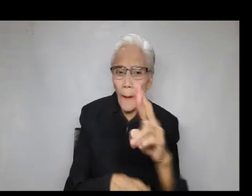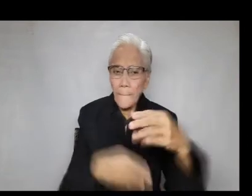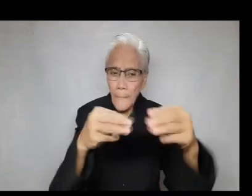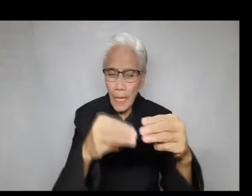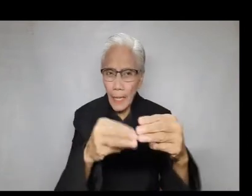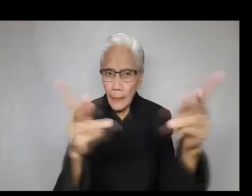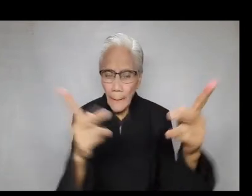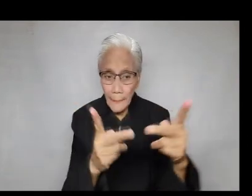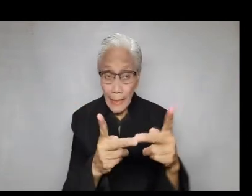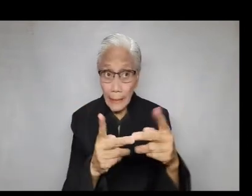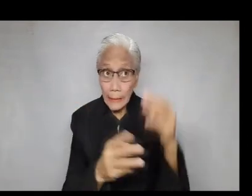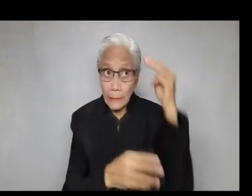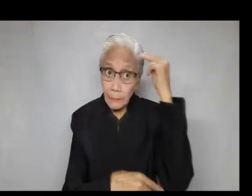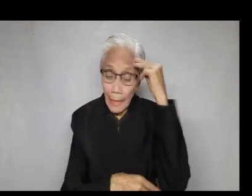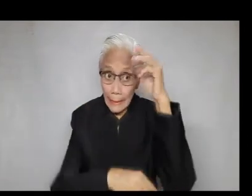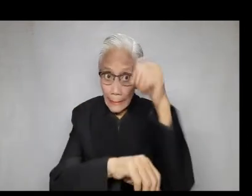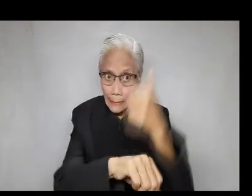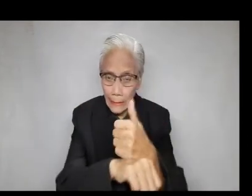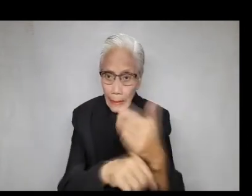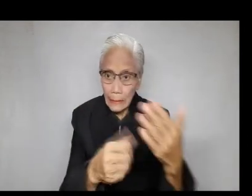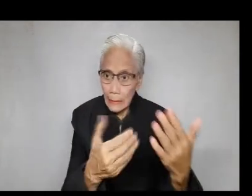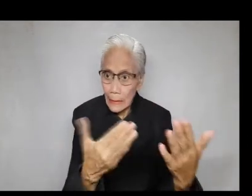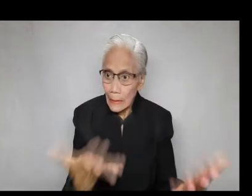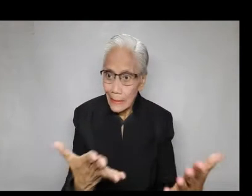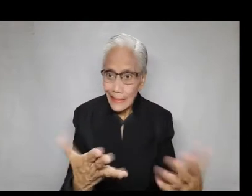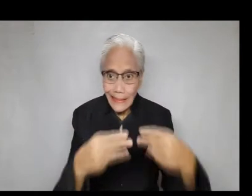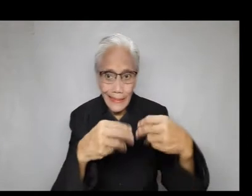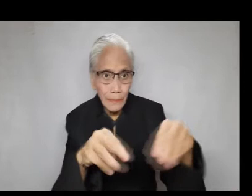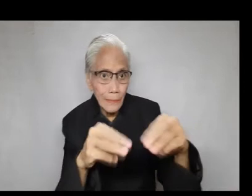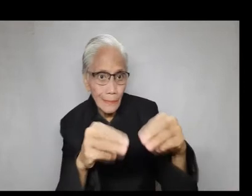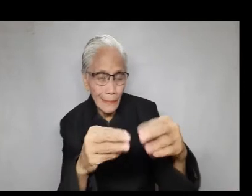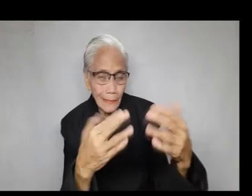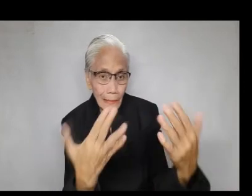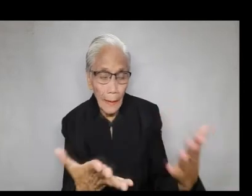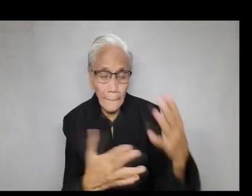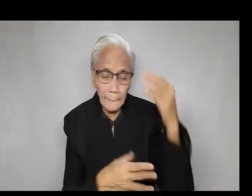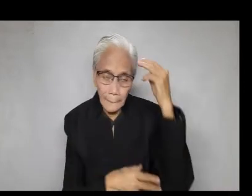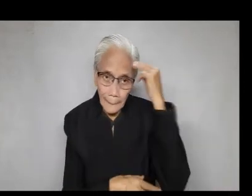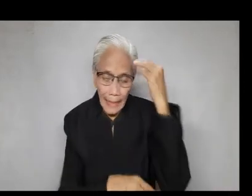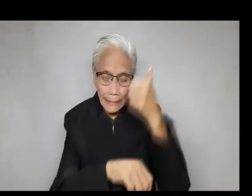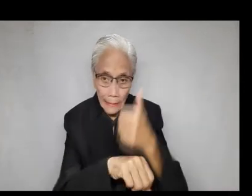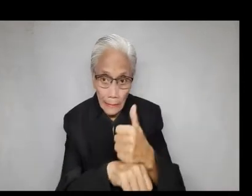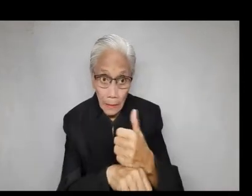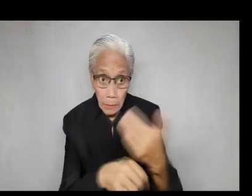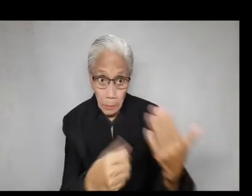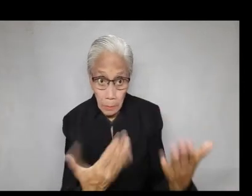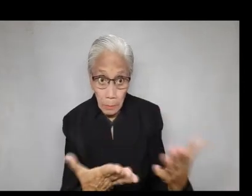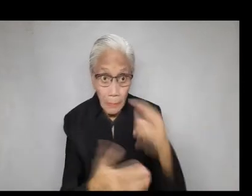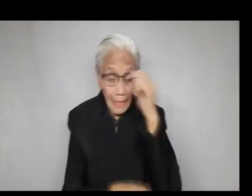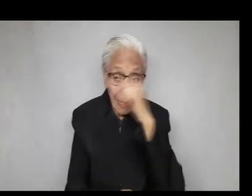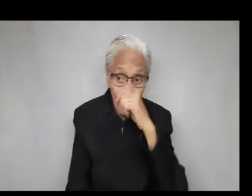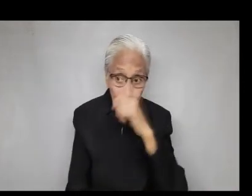is a usurious or marketplace mindset. The marketplace mindset is a barter